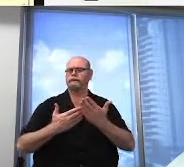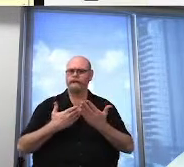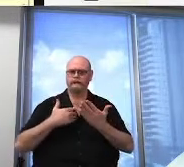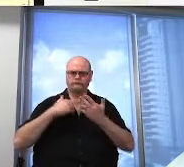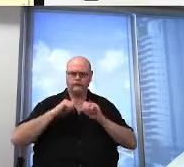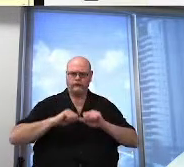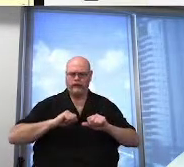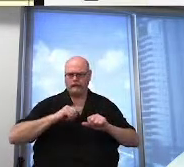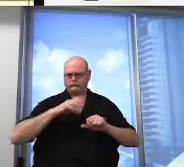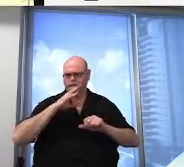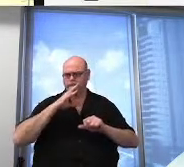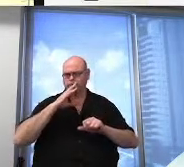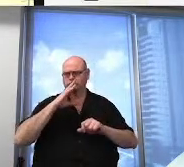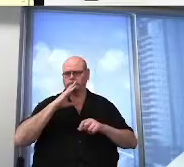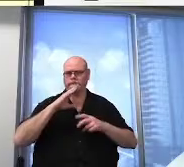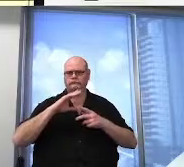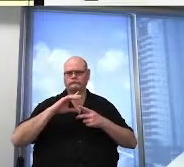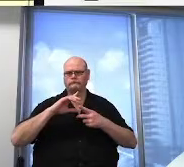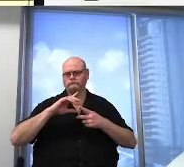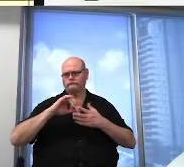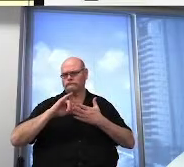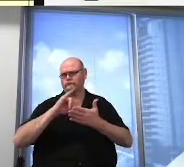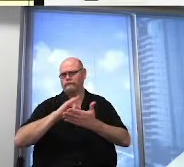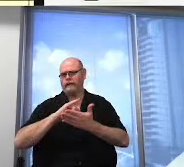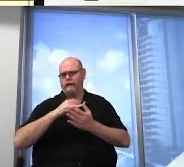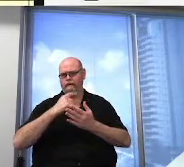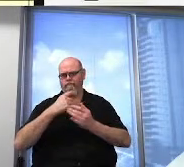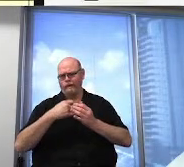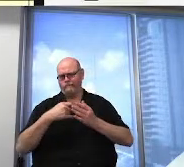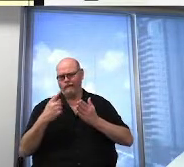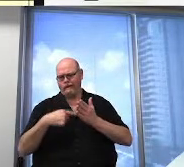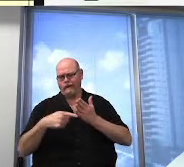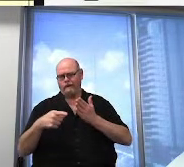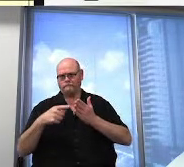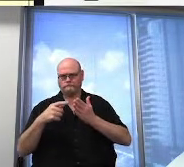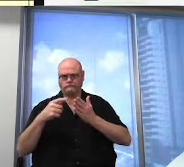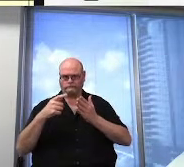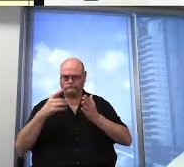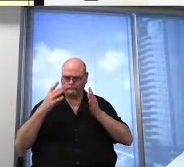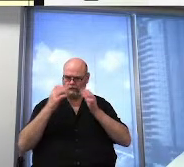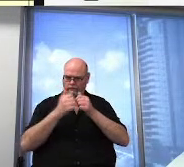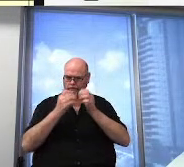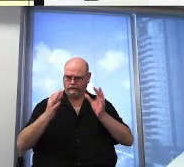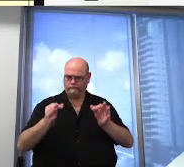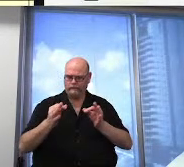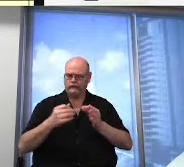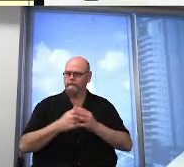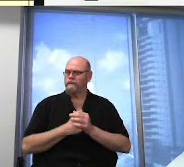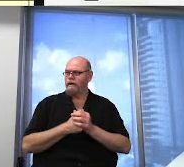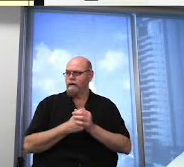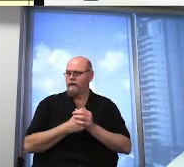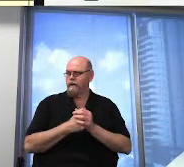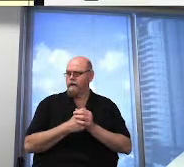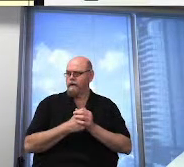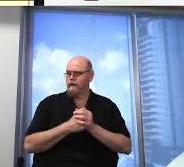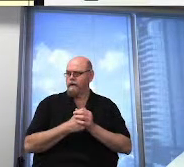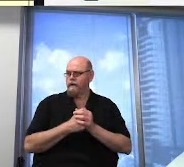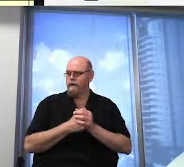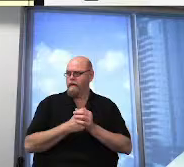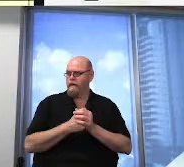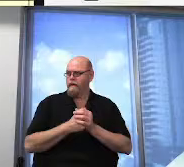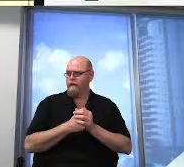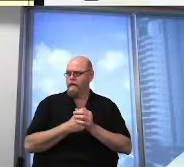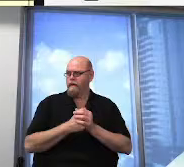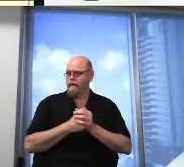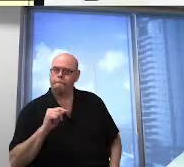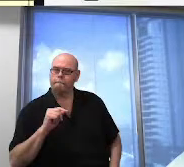to speak with certainty on what that line item is and a little bit more about that particular project. But to help,